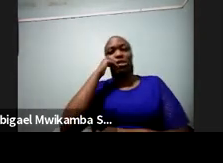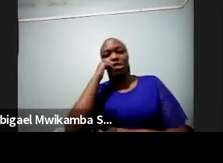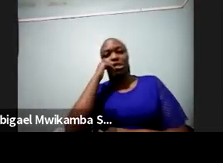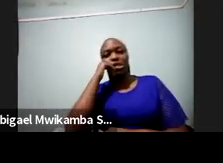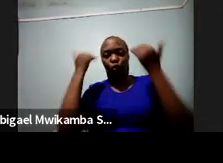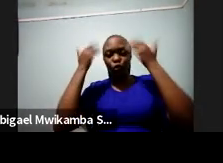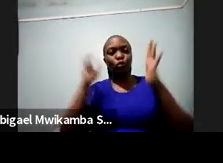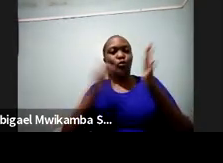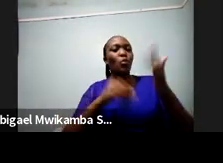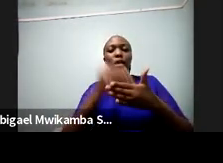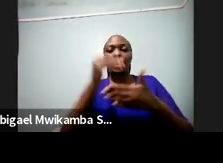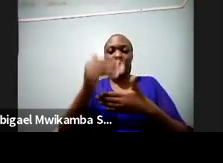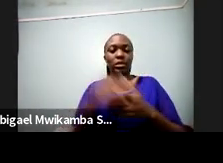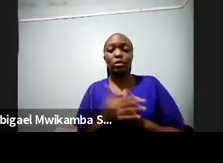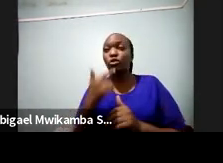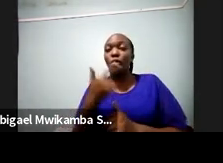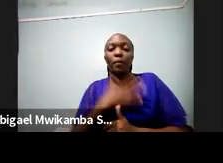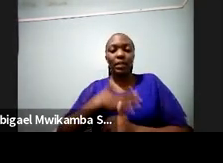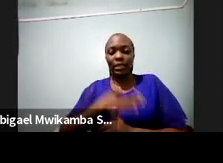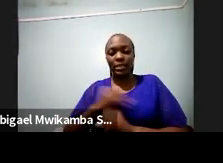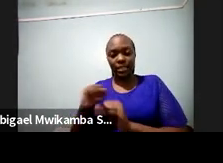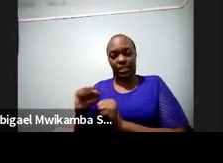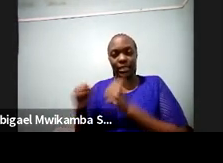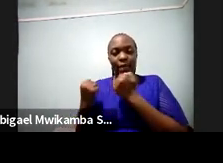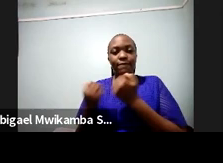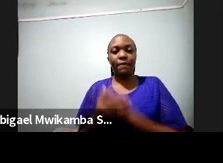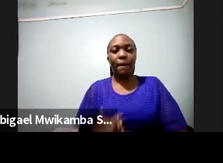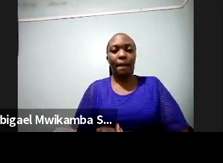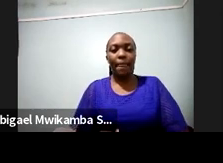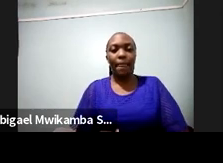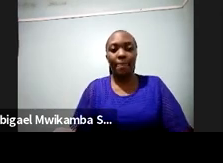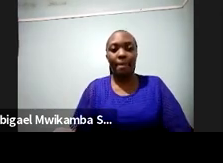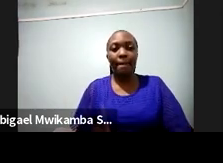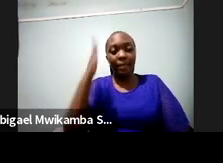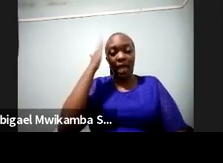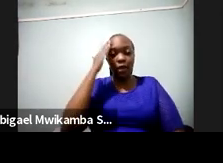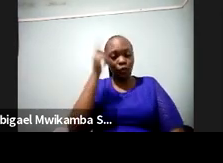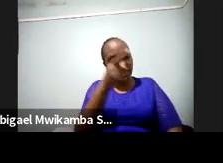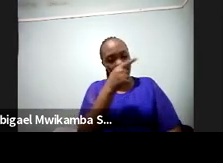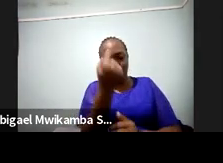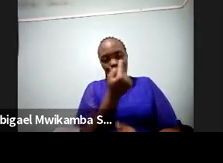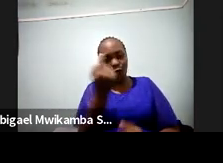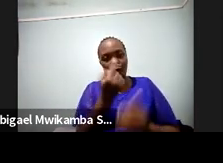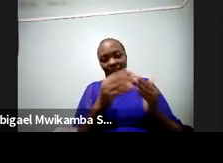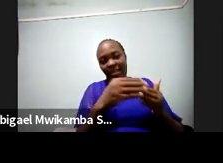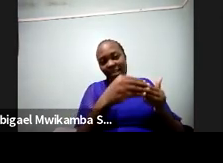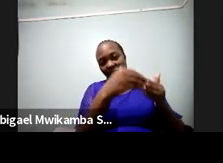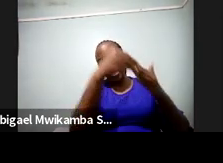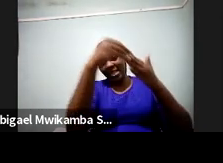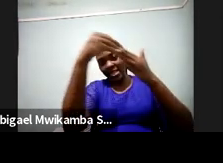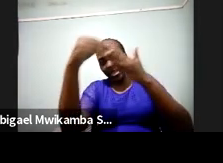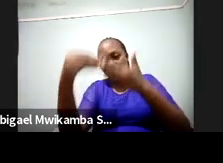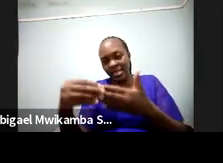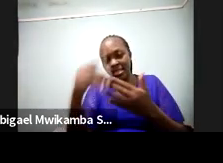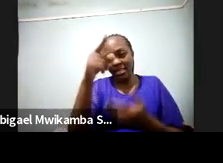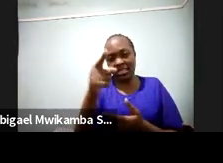financially. I know this is only a guideline. You may not be happy with it. It is not a rule